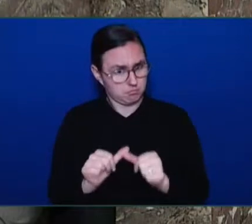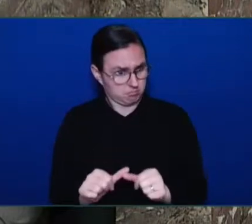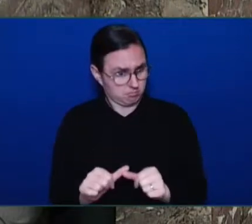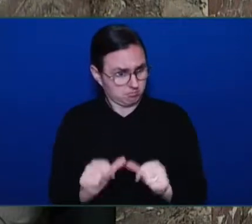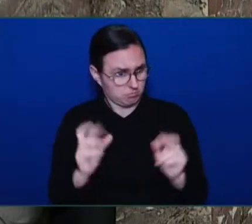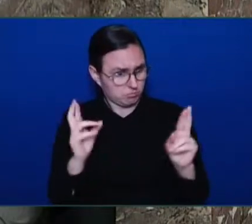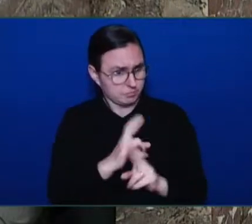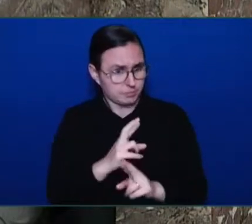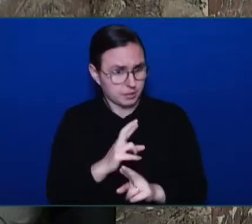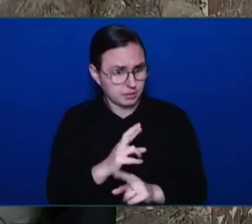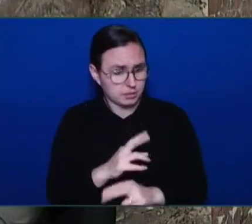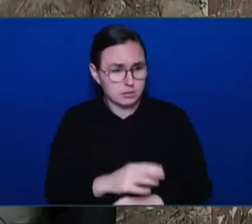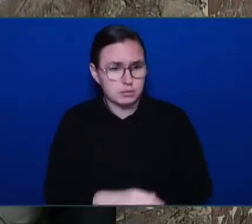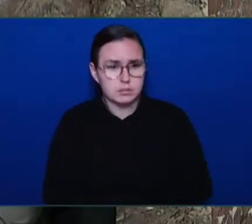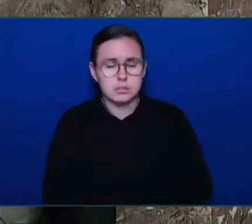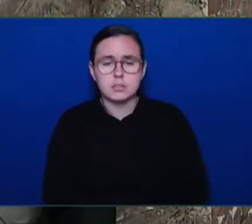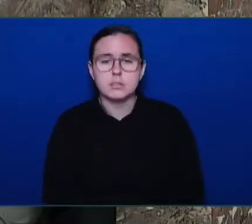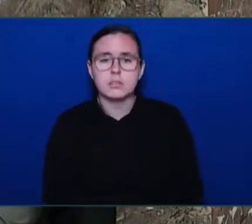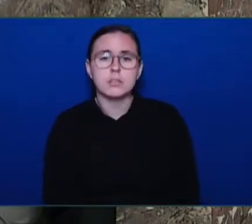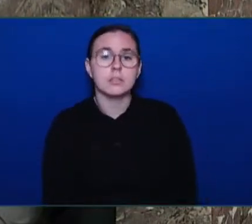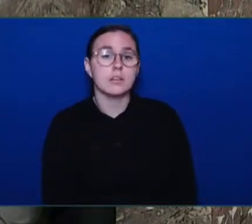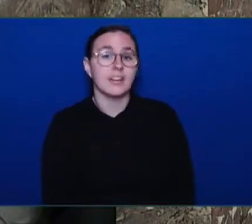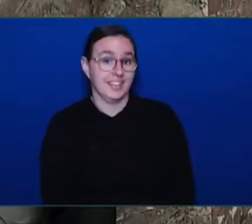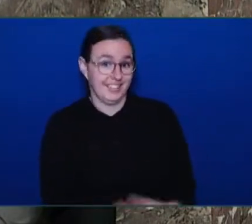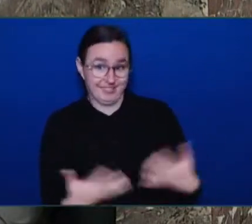don't know what's changed.